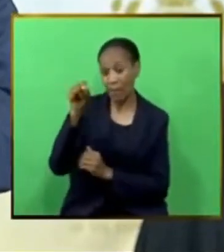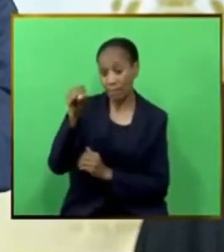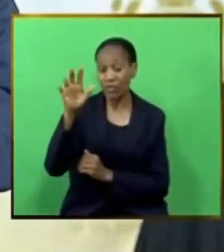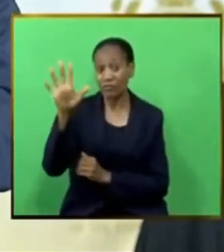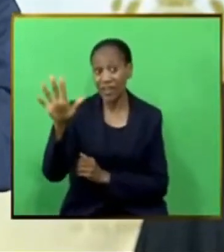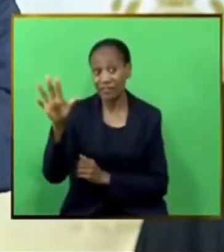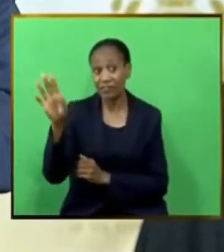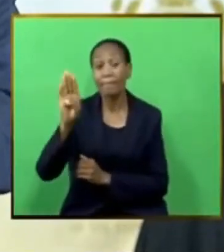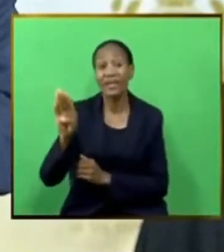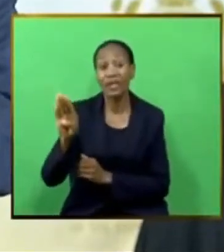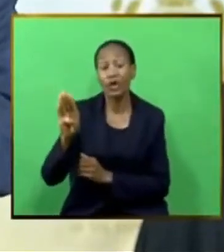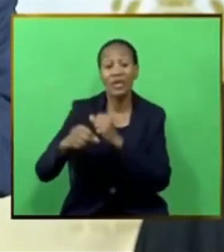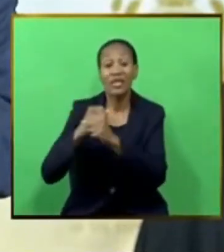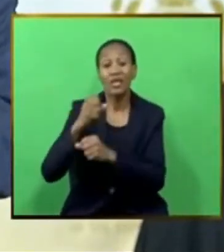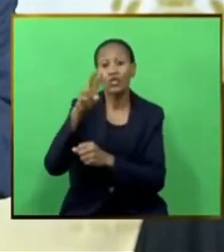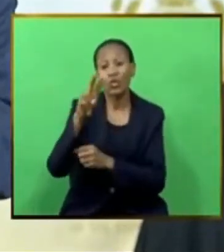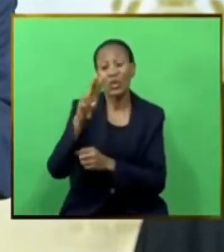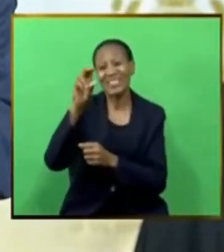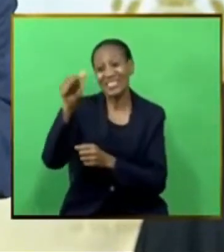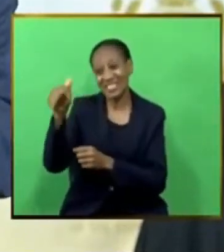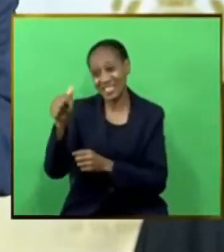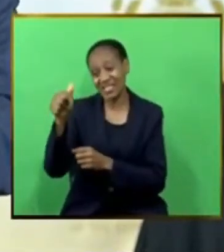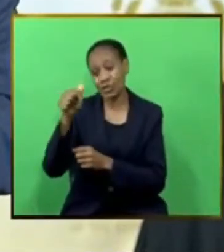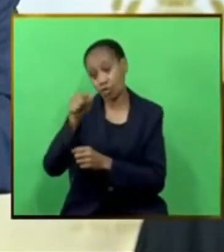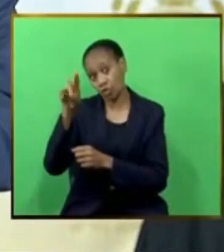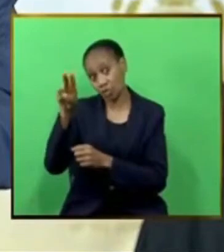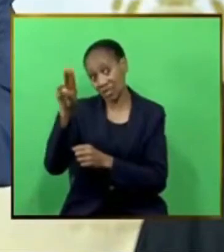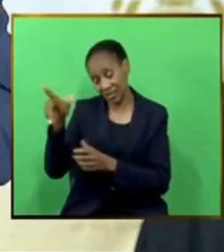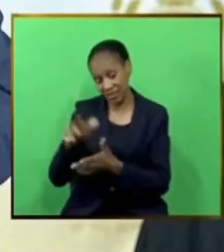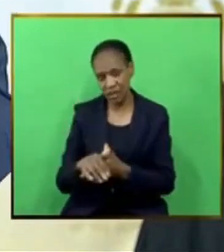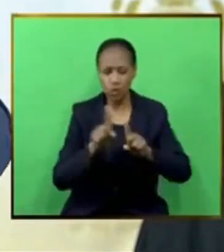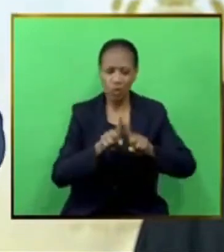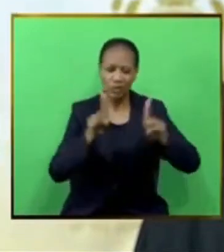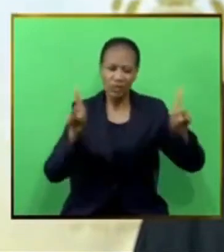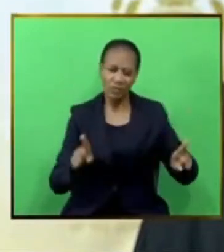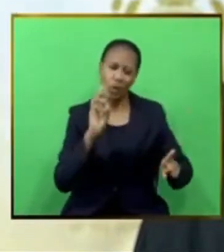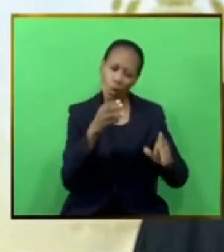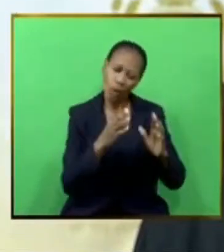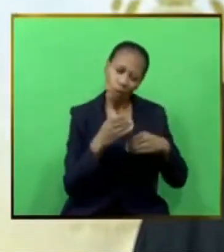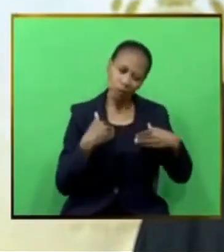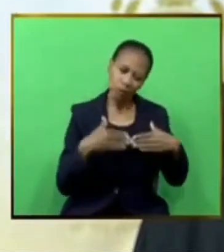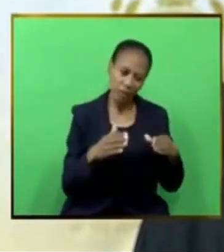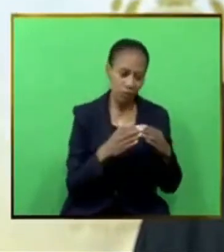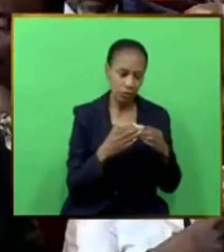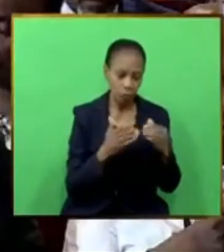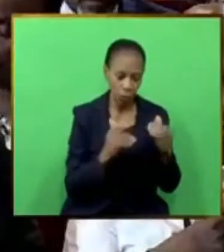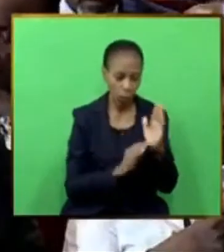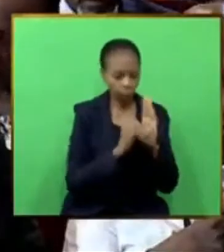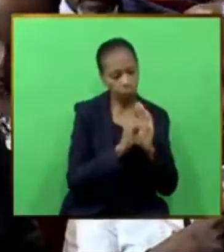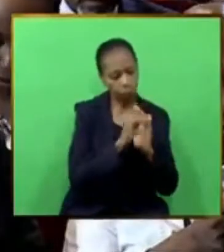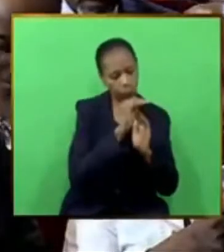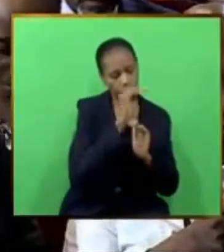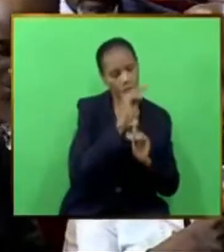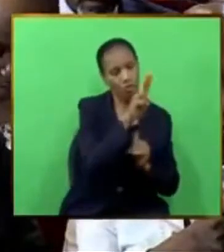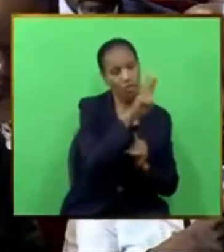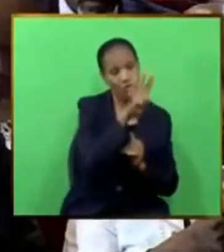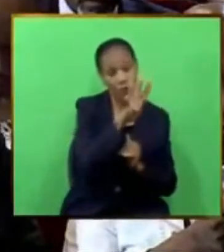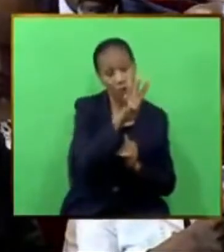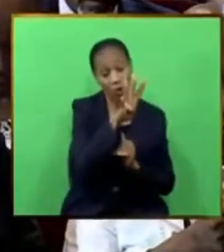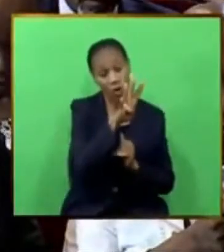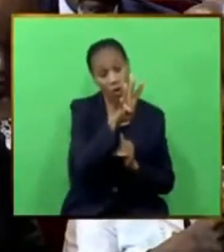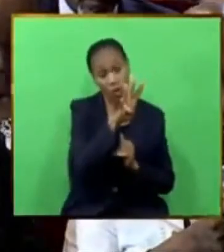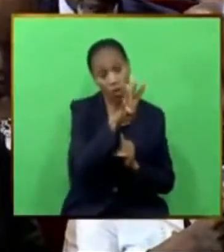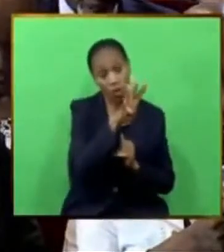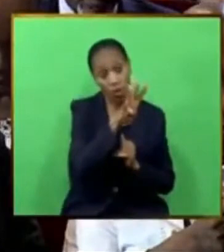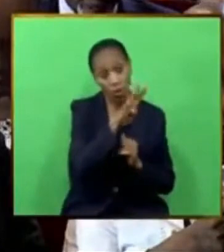428.5 billion in 26-27. The deficit will begin to improve from 24-24